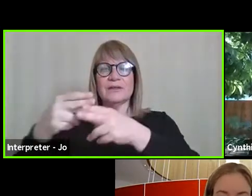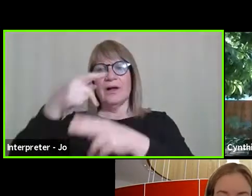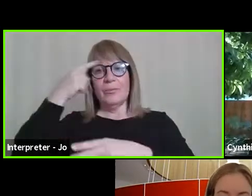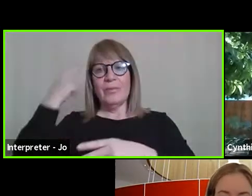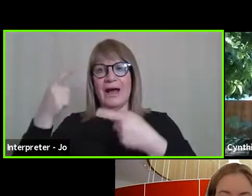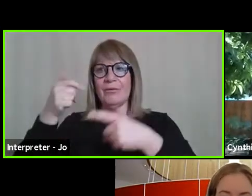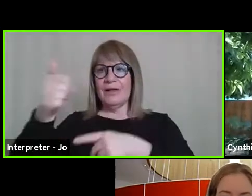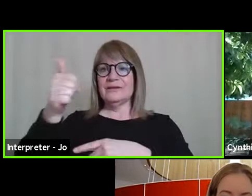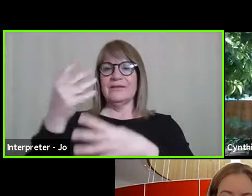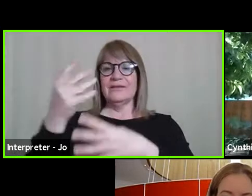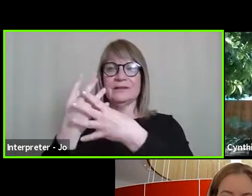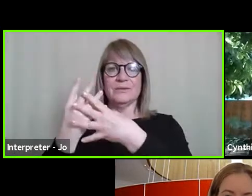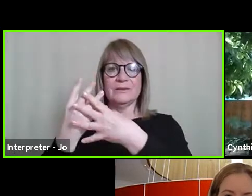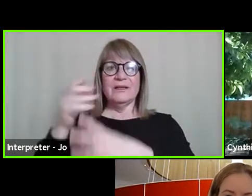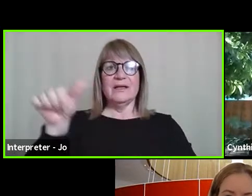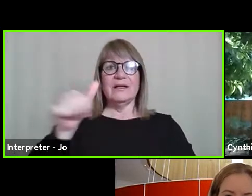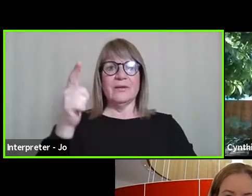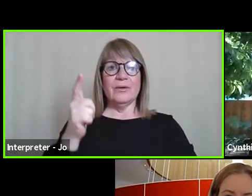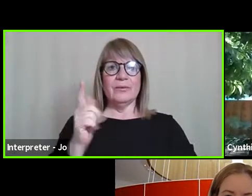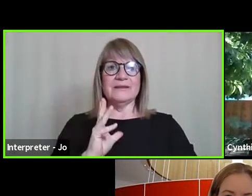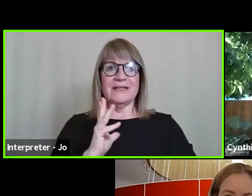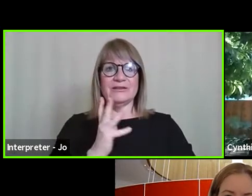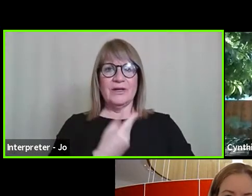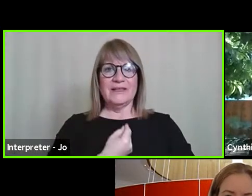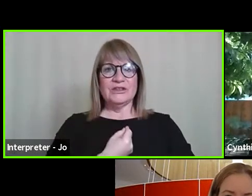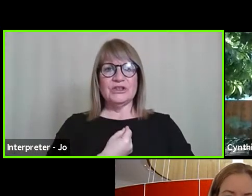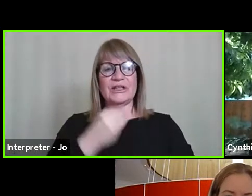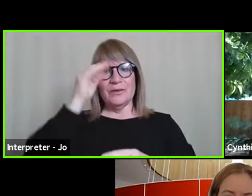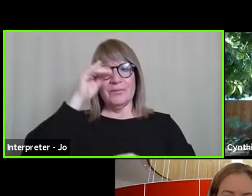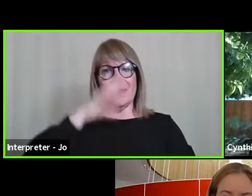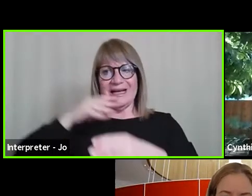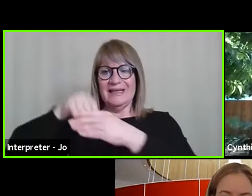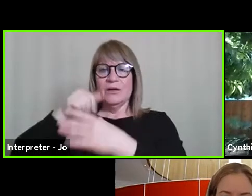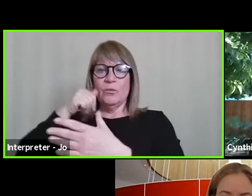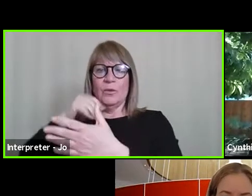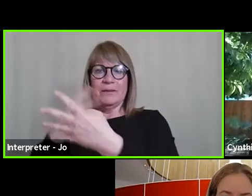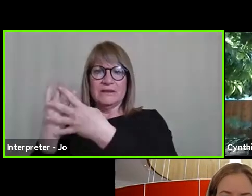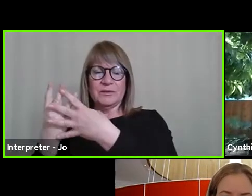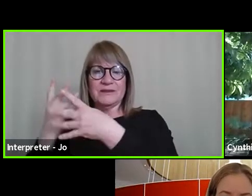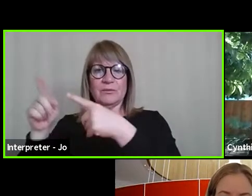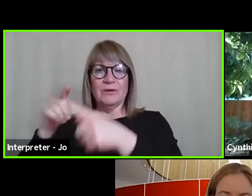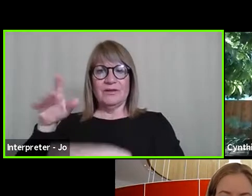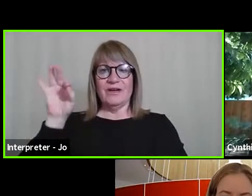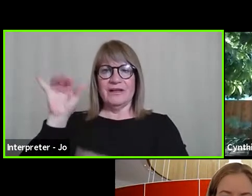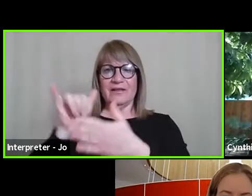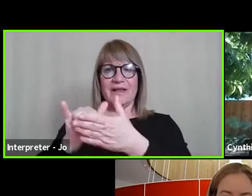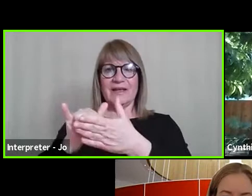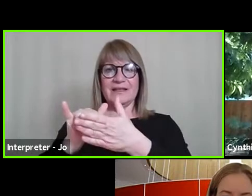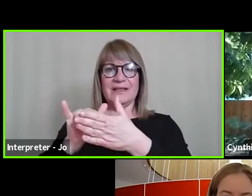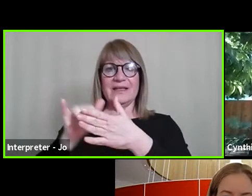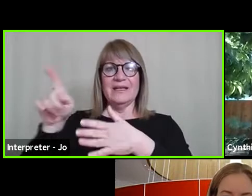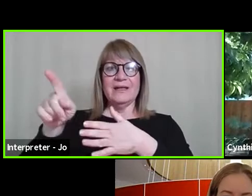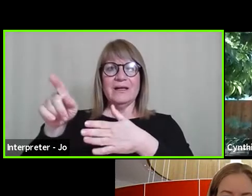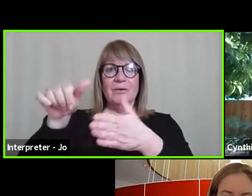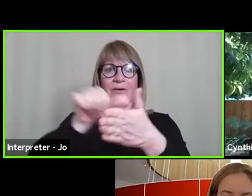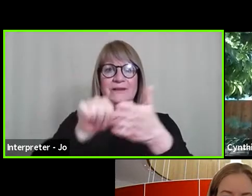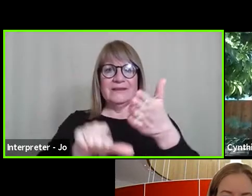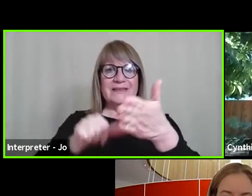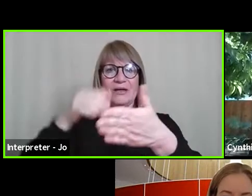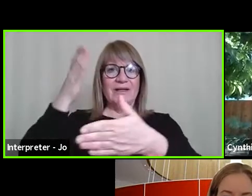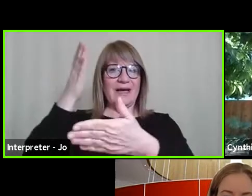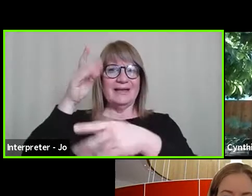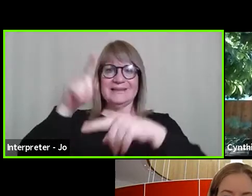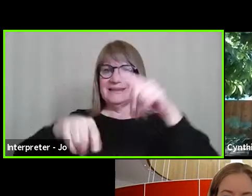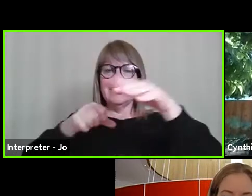who's a transgender man in the women's prison when he learned that he had been sterilized he confronted the